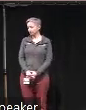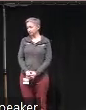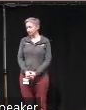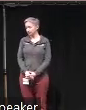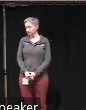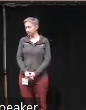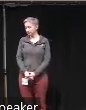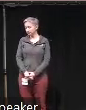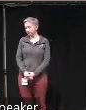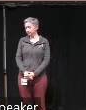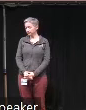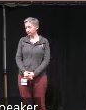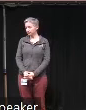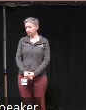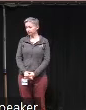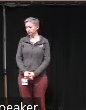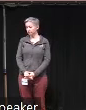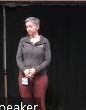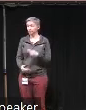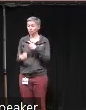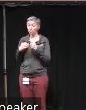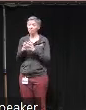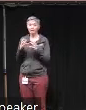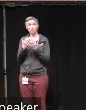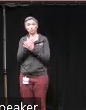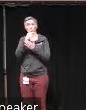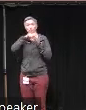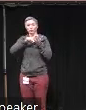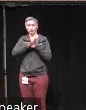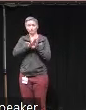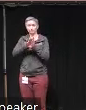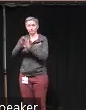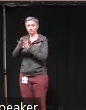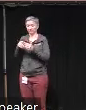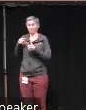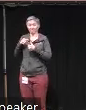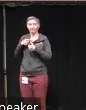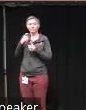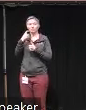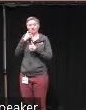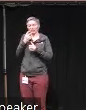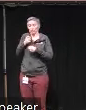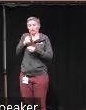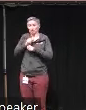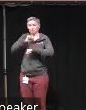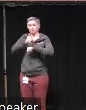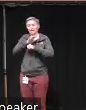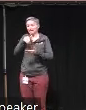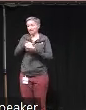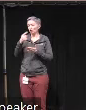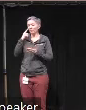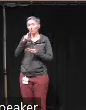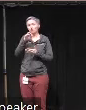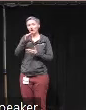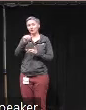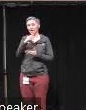There are many emerging areas of research. Center for Retina and Brain was launched in the last couple of years, led by our Associate